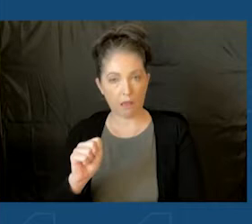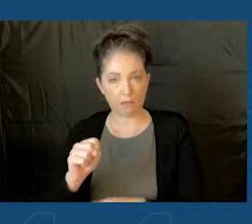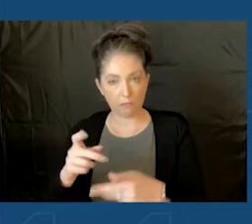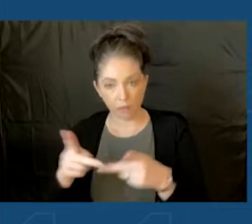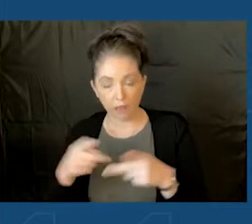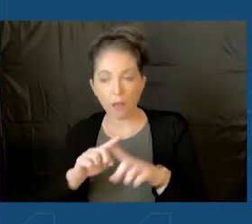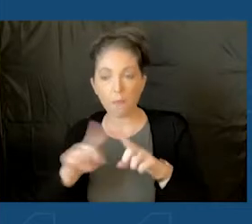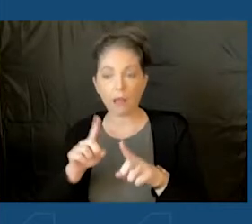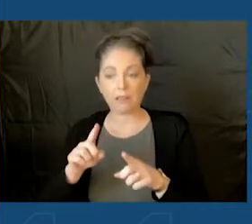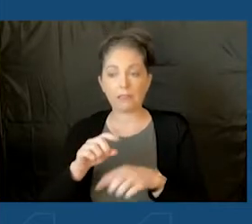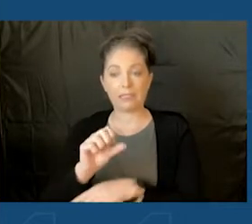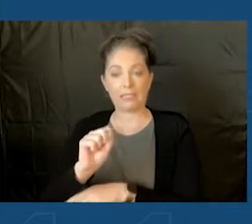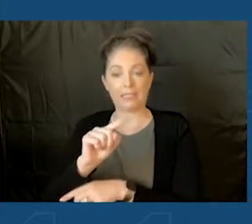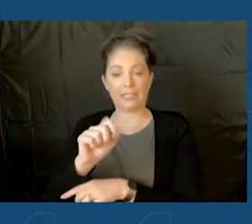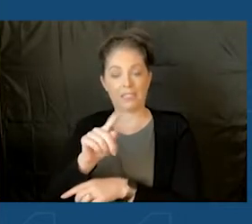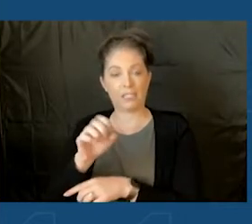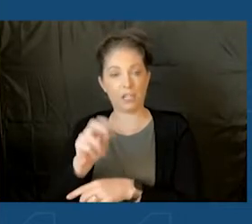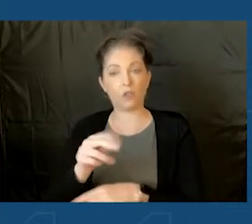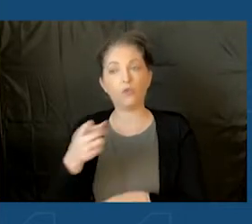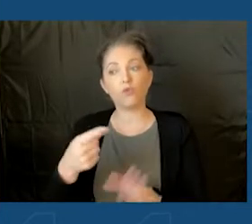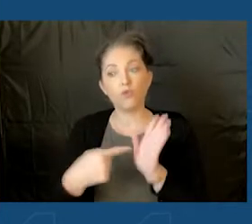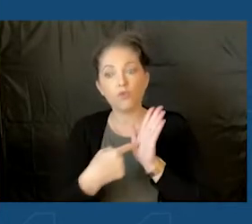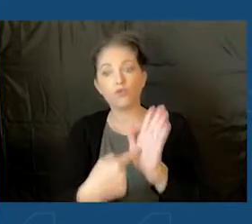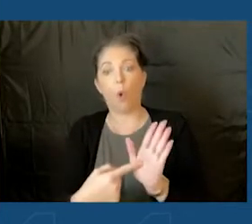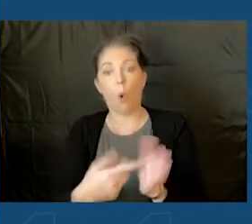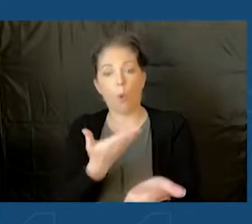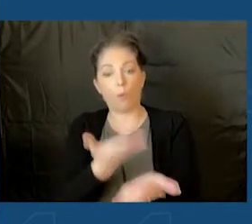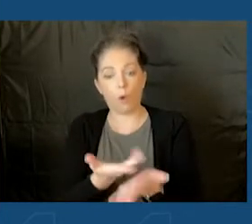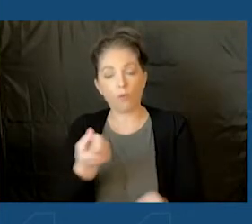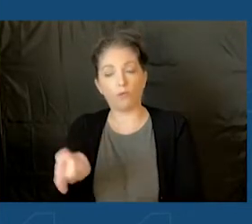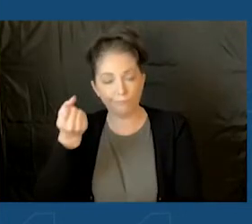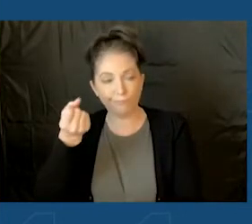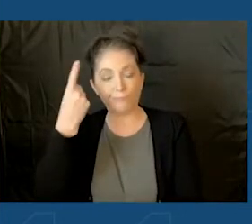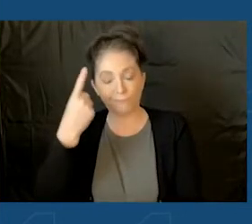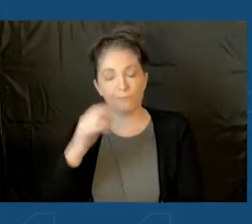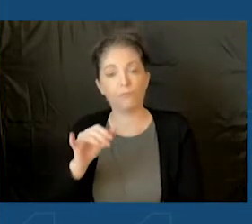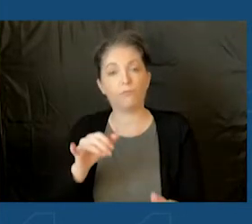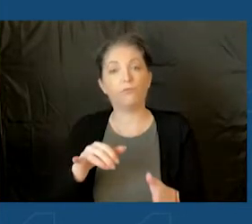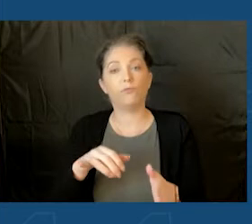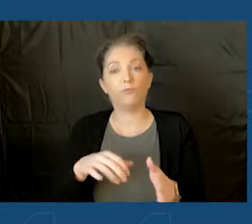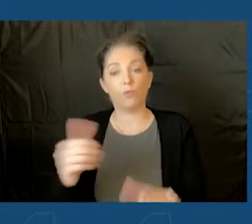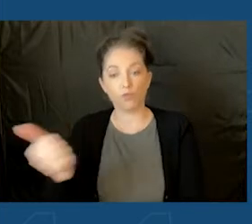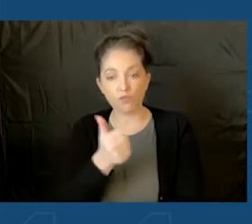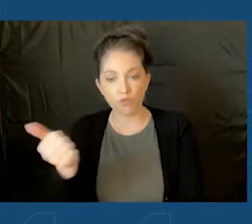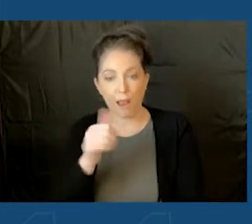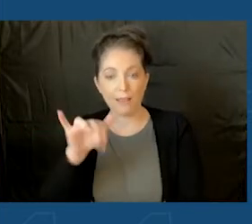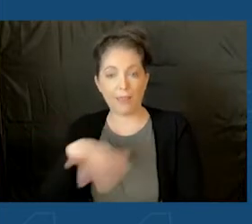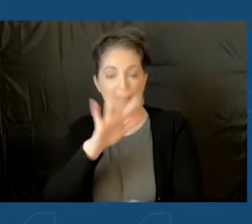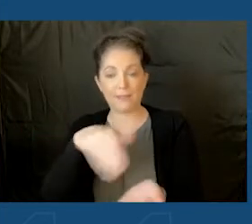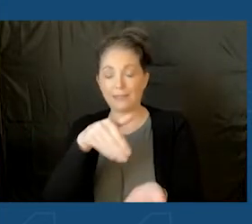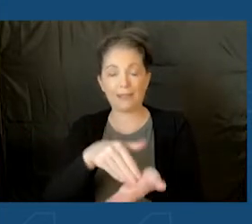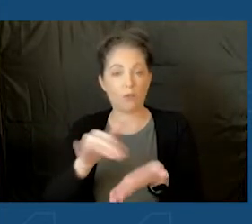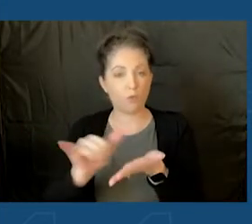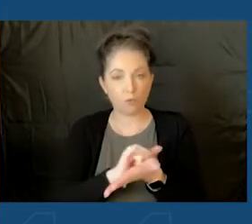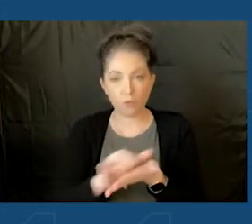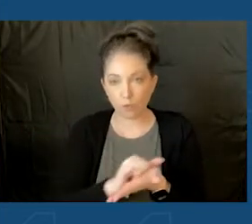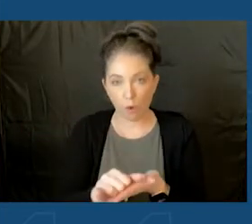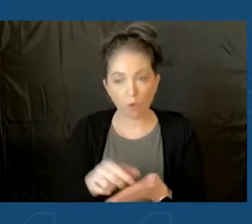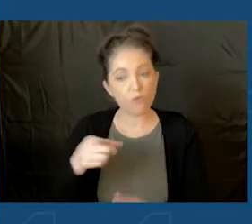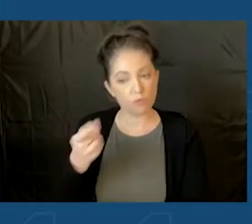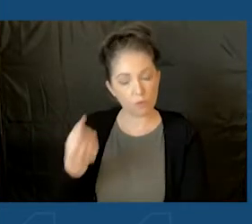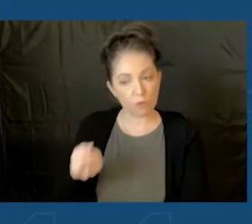showing that you get it. You get how New York is how transit is at the heart of New York, and you understand